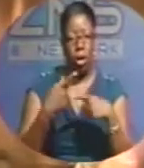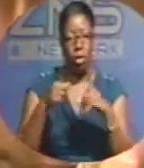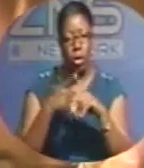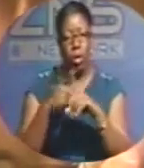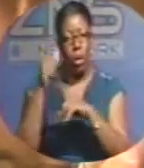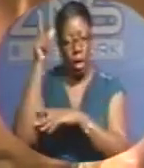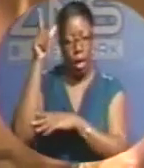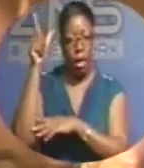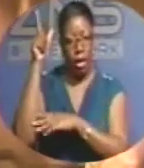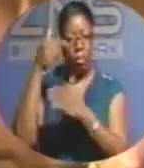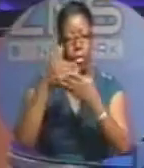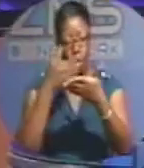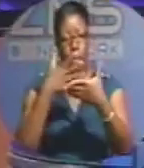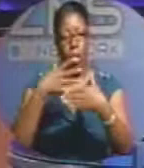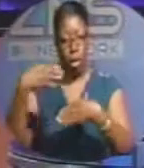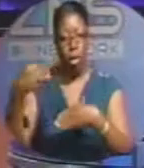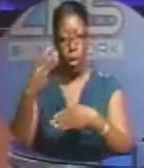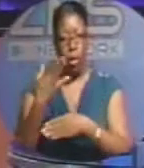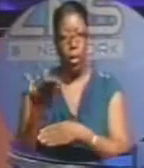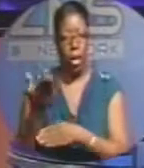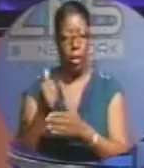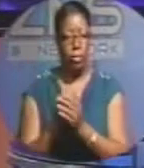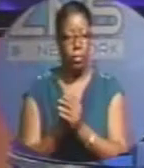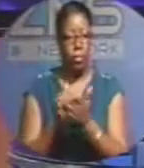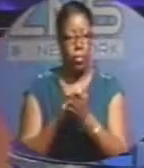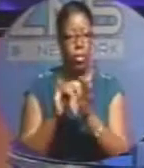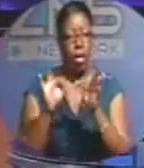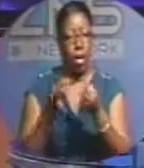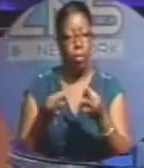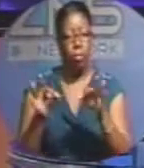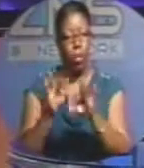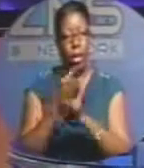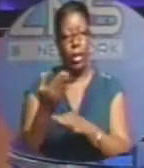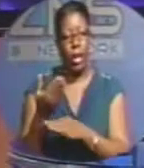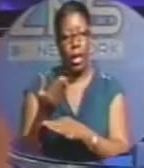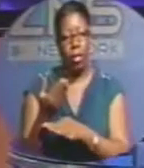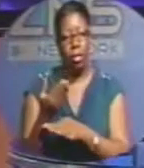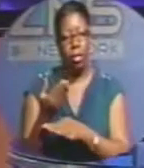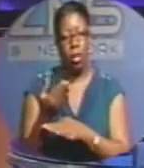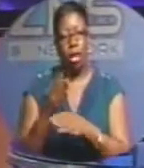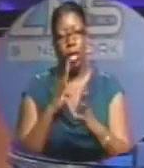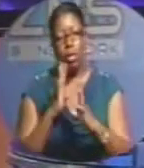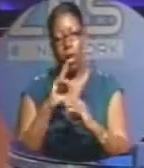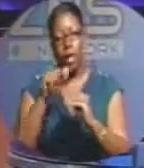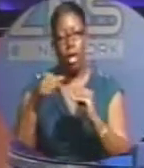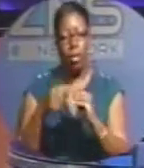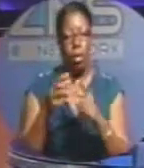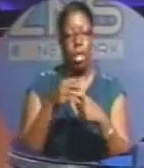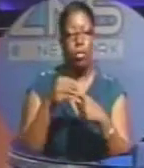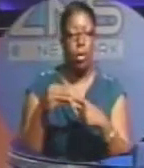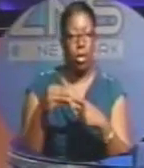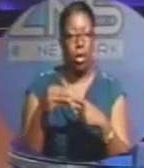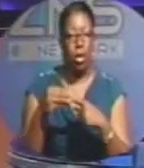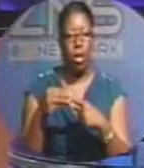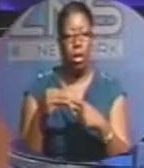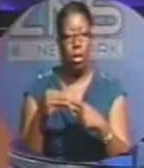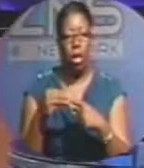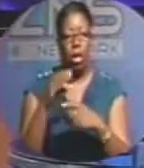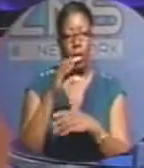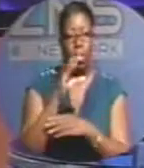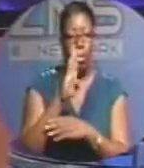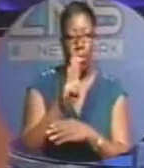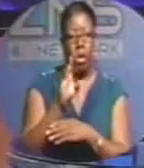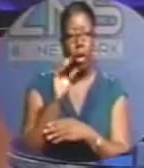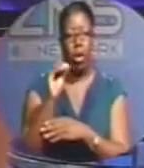house cleaning before we get to London. Now, some of those very important matters discussed were discussed especially with